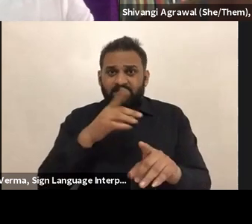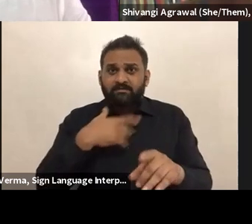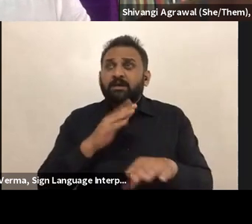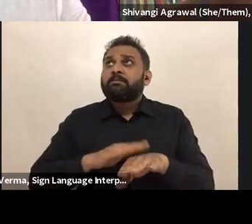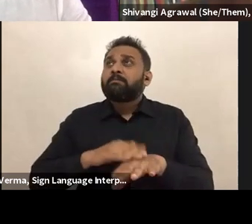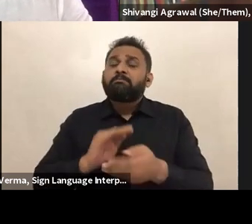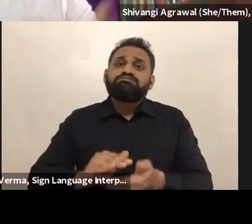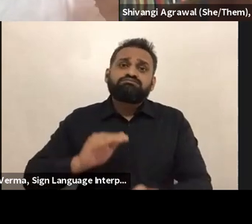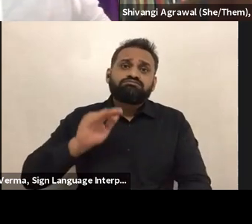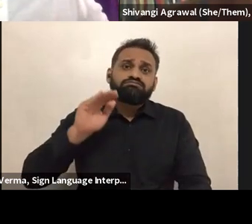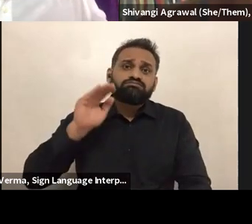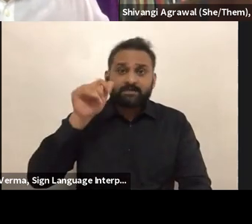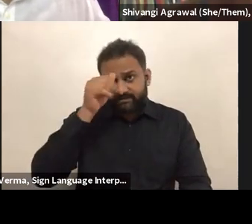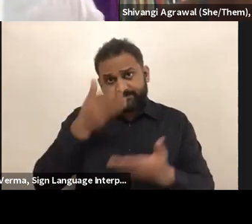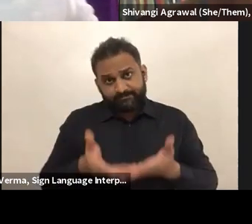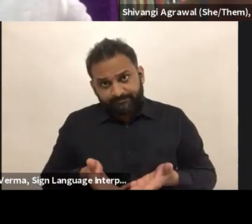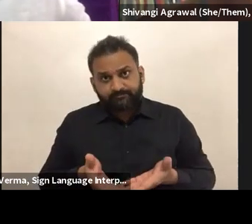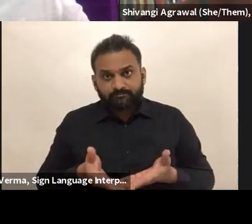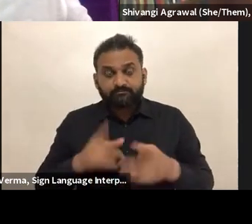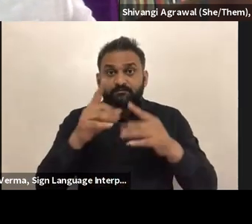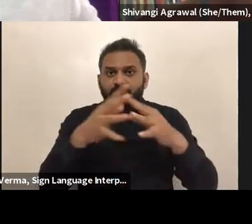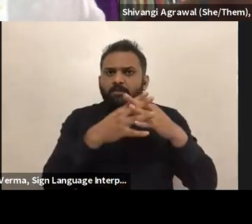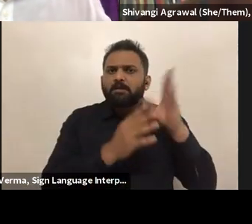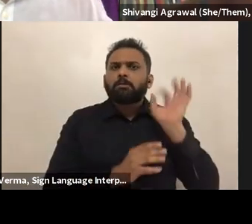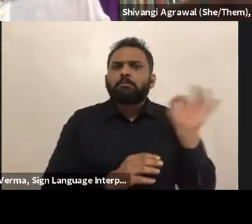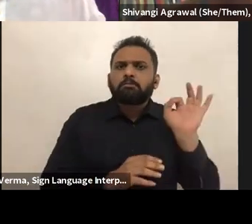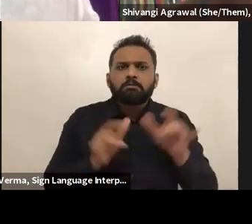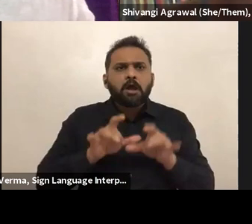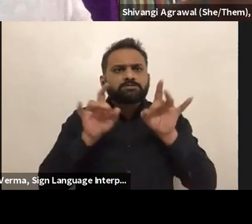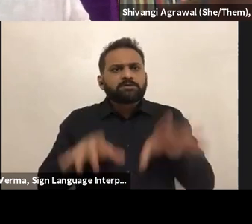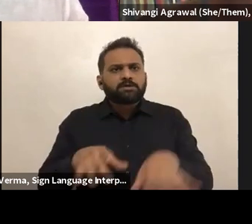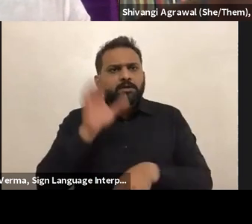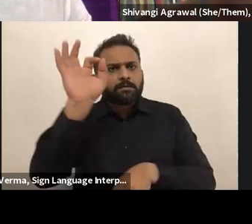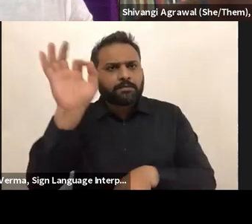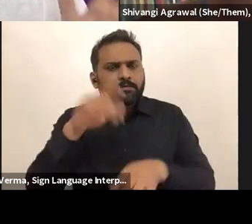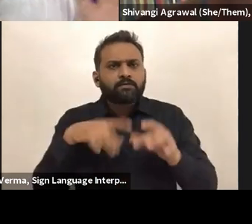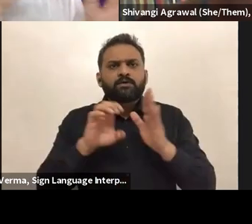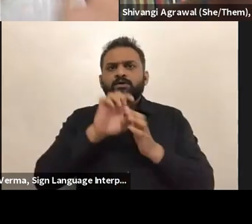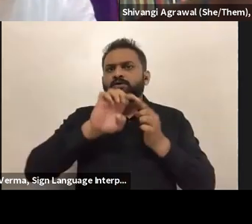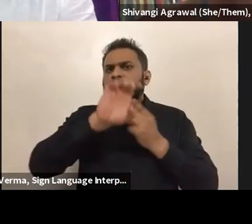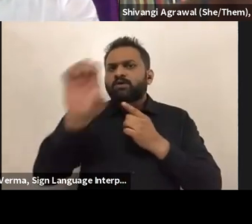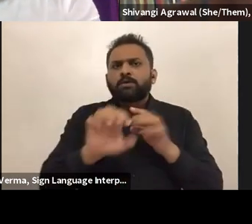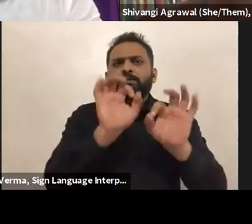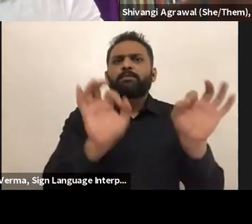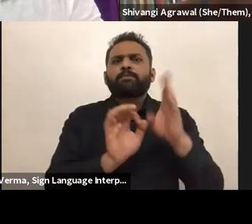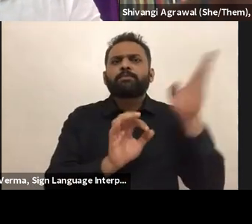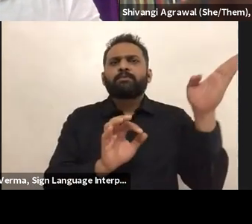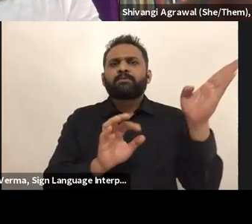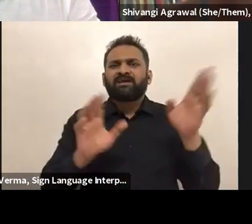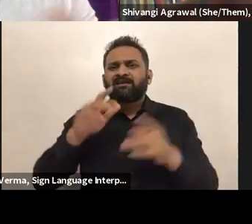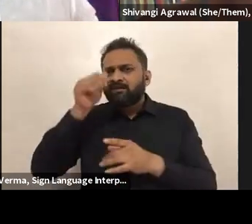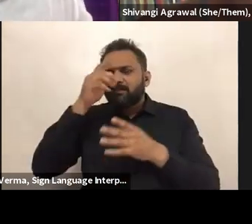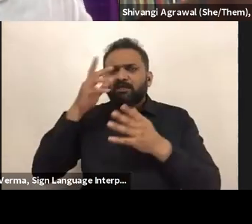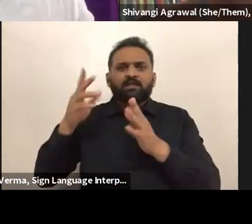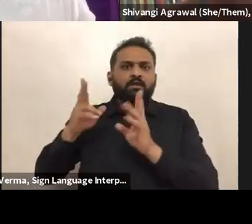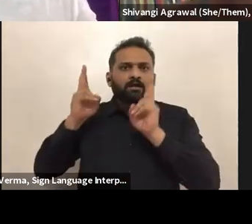in India, but not in the US, not in Australia, not in Europe, because I thought that is the baggage we have already left behind. Why